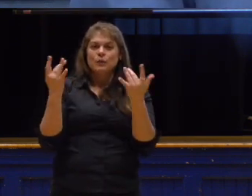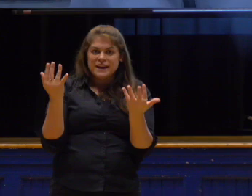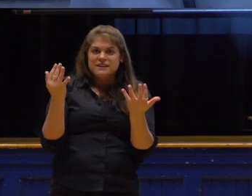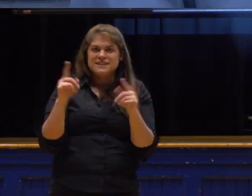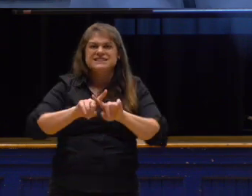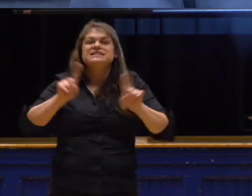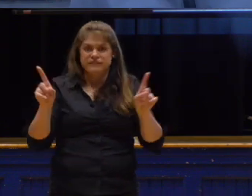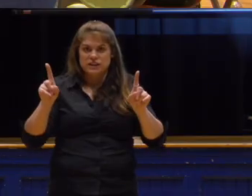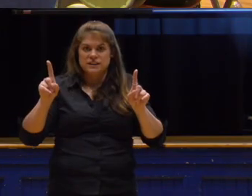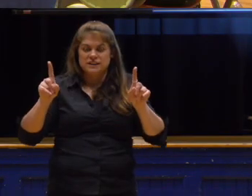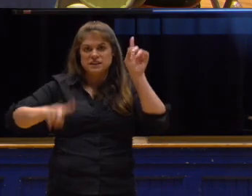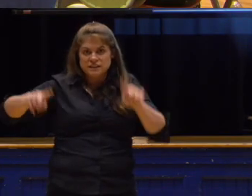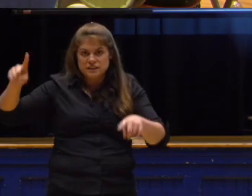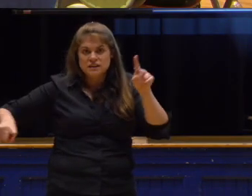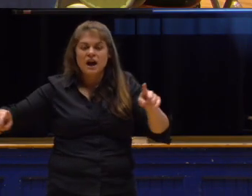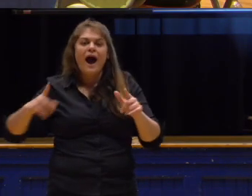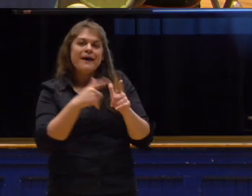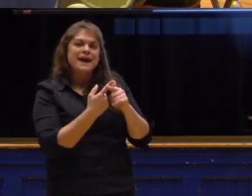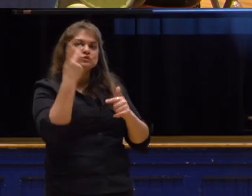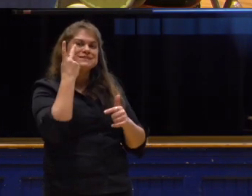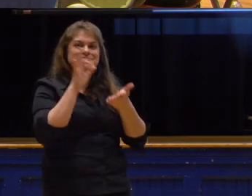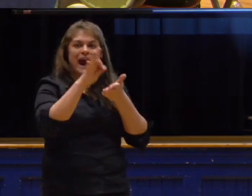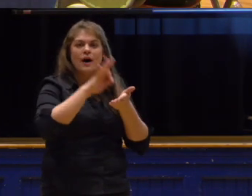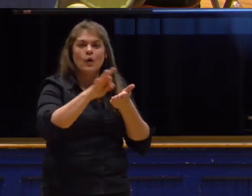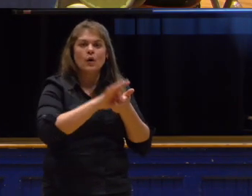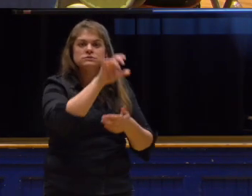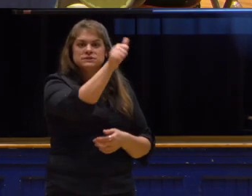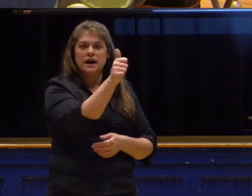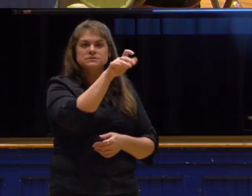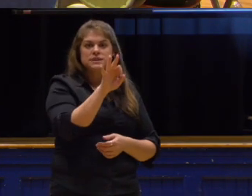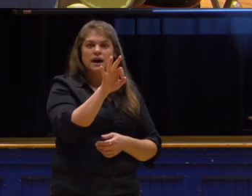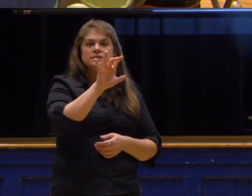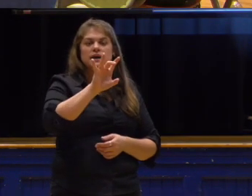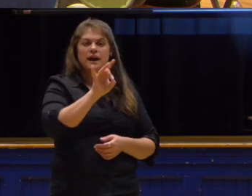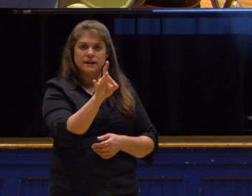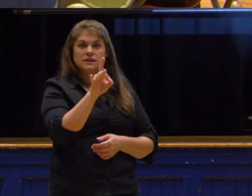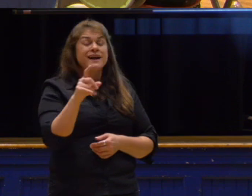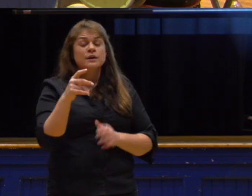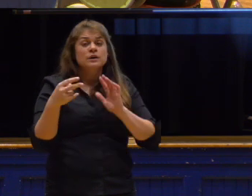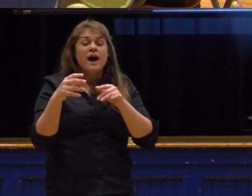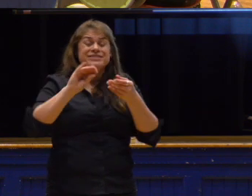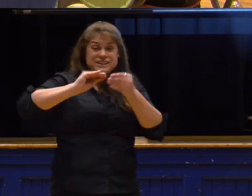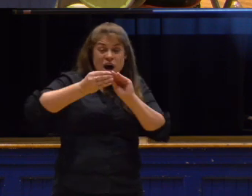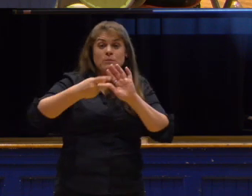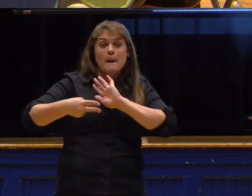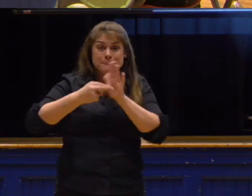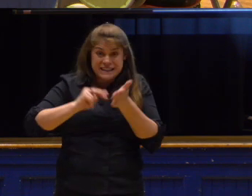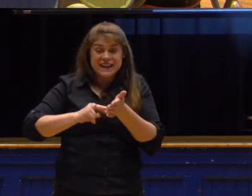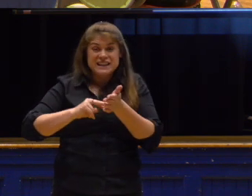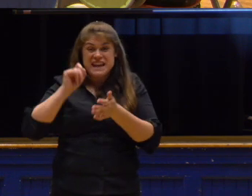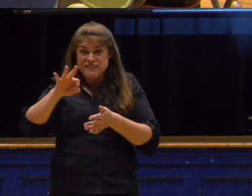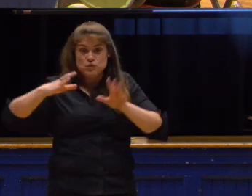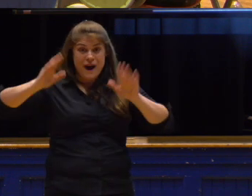different. And then you see a countdown. And what that really is supposed to mean is that if you haven't gotten into the street yet, you shouldn't go. So a